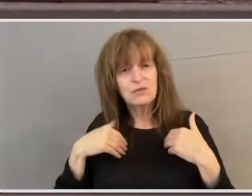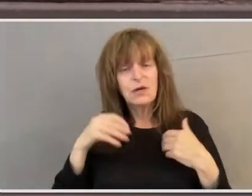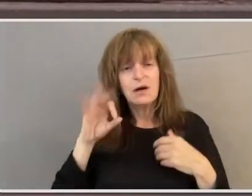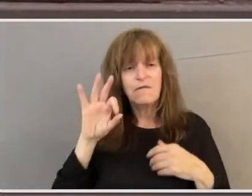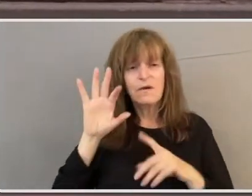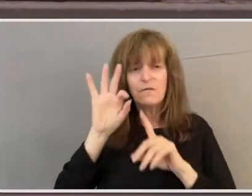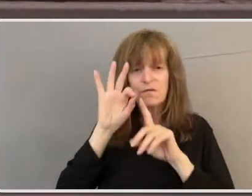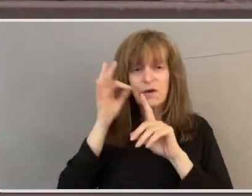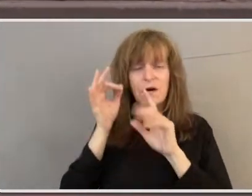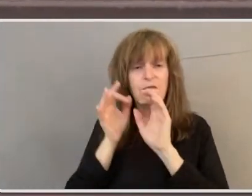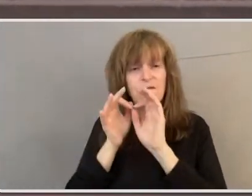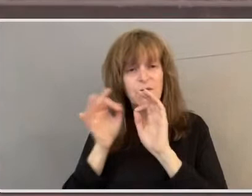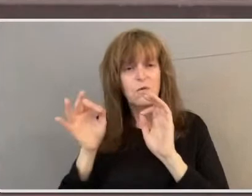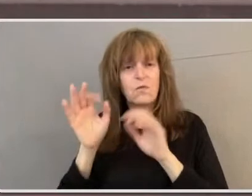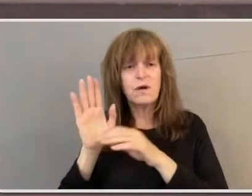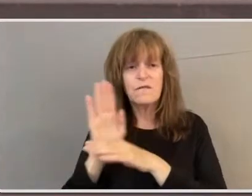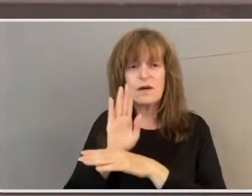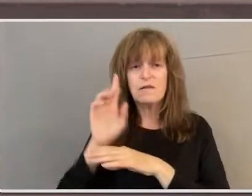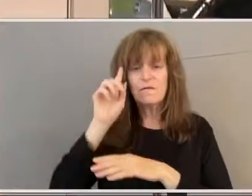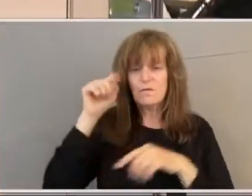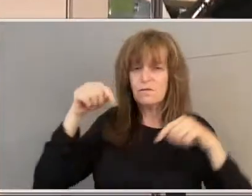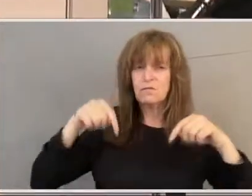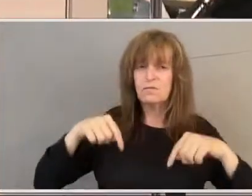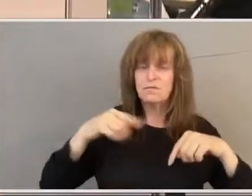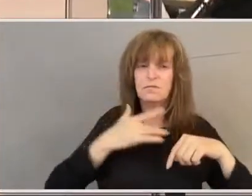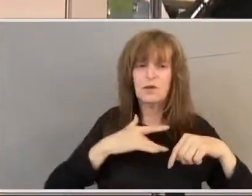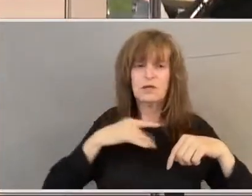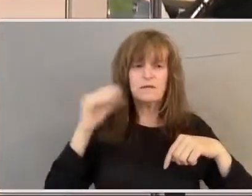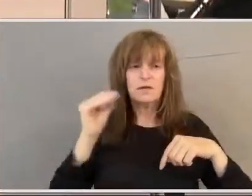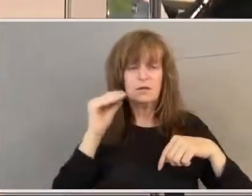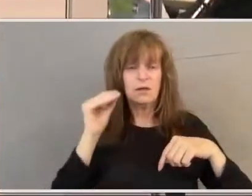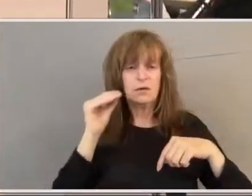me God, ainsi Dieu me soit en aide.